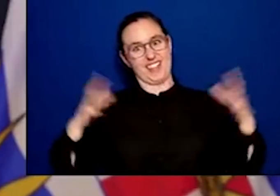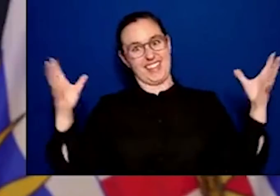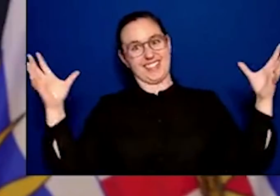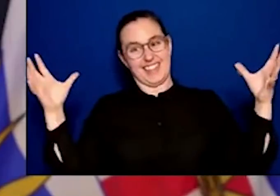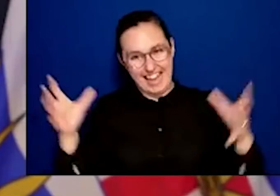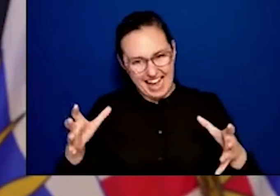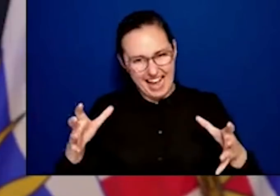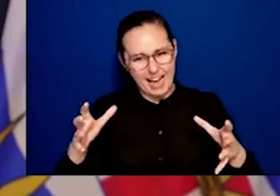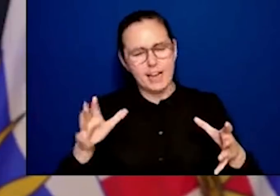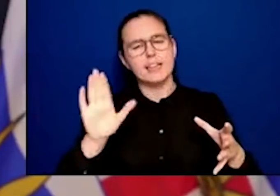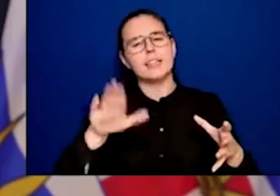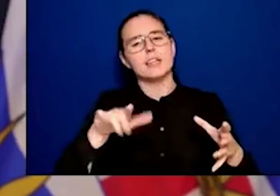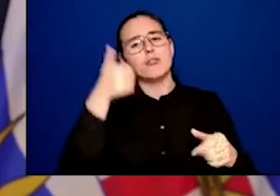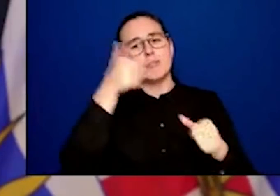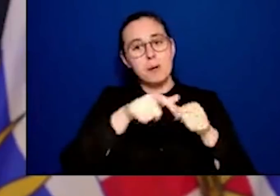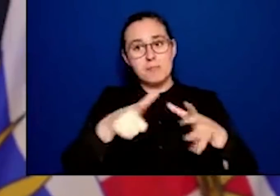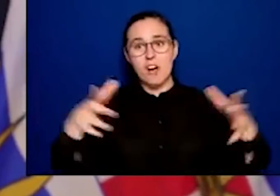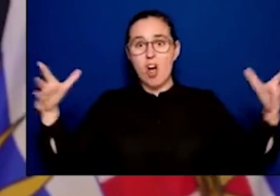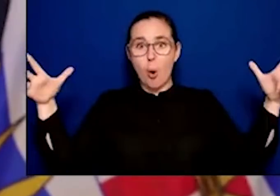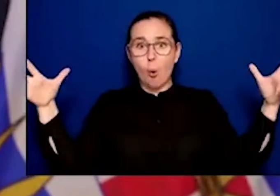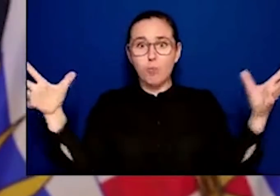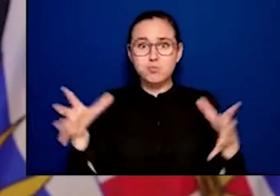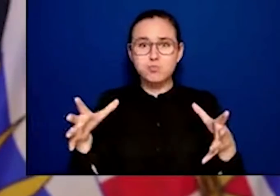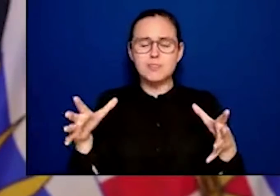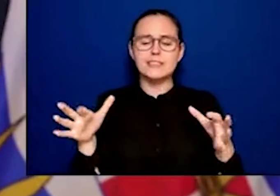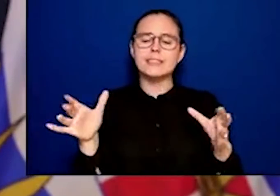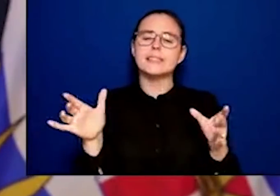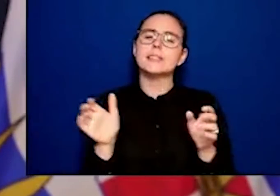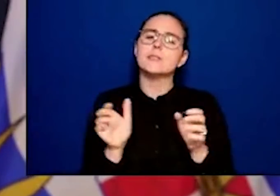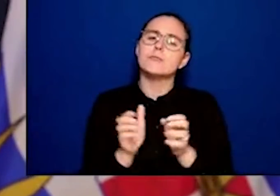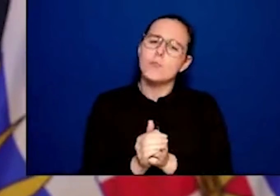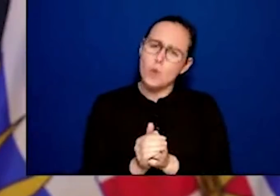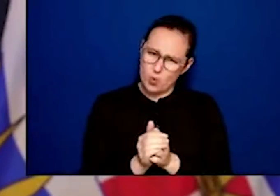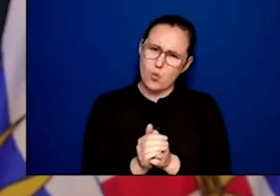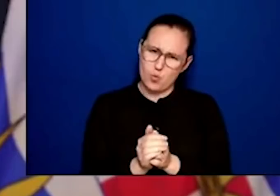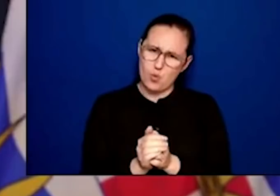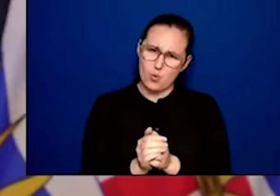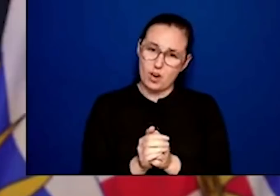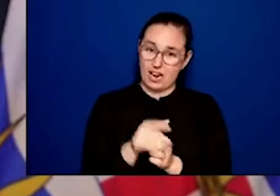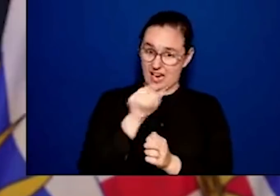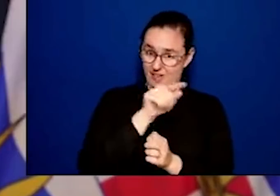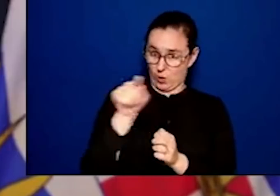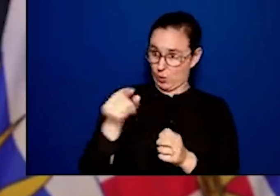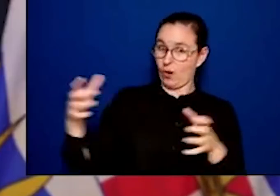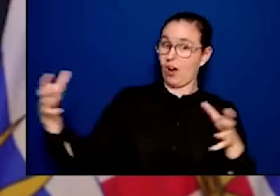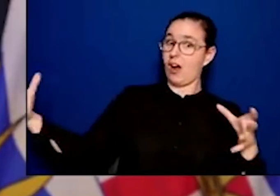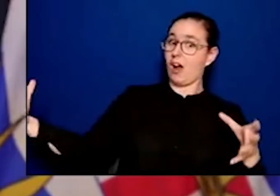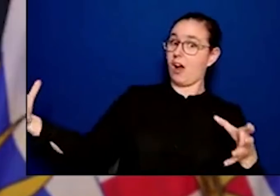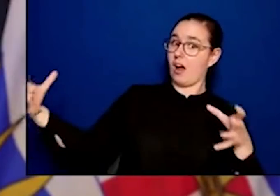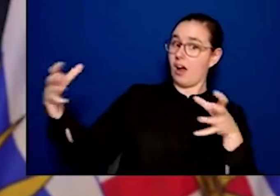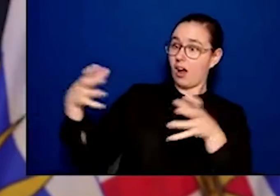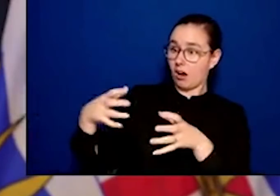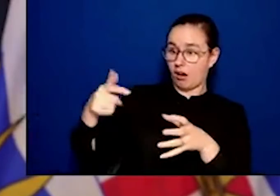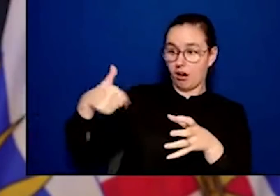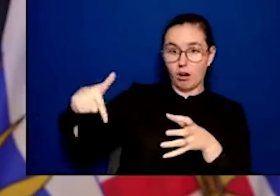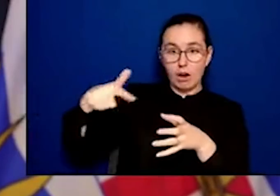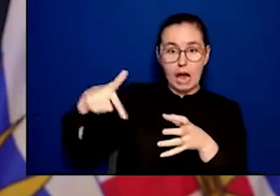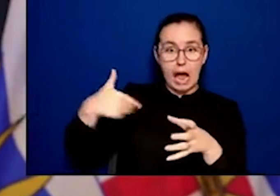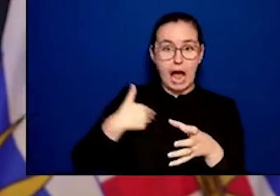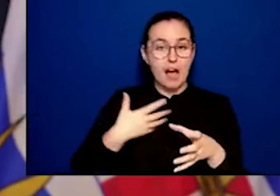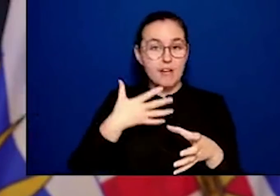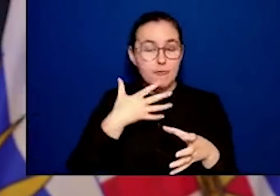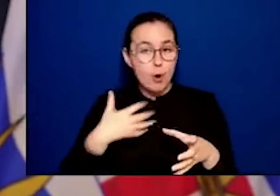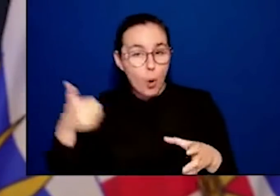now. And in particular, if you have older family members or anyone who is immune compromised is planning to attend, make